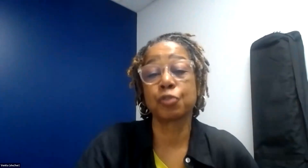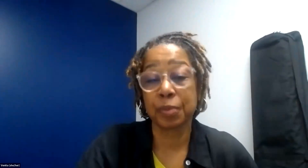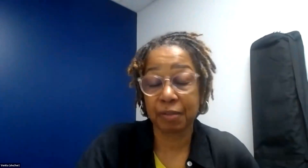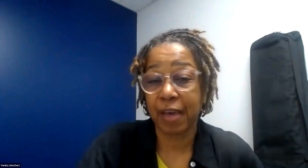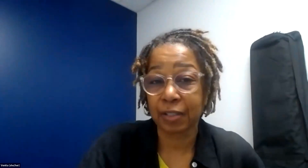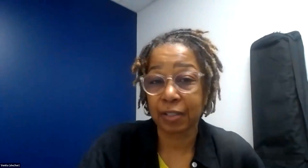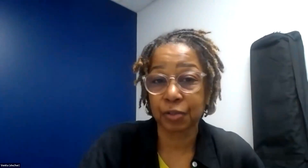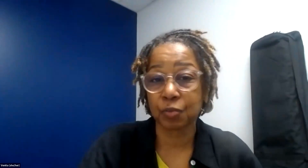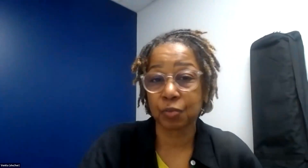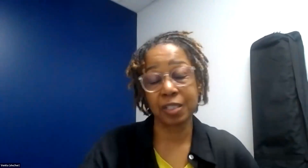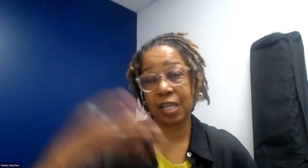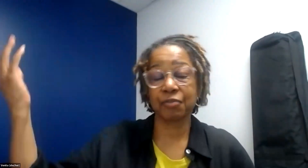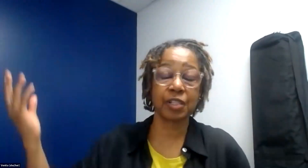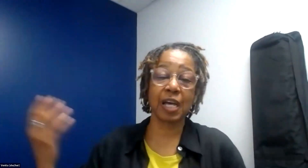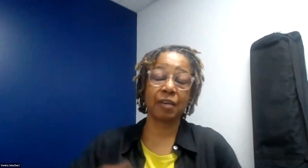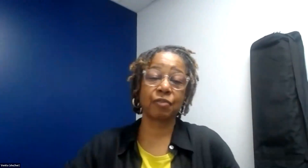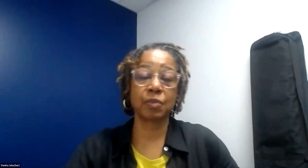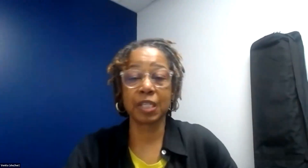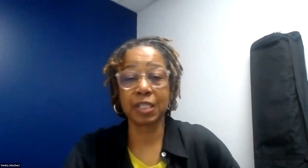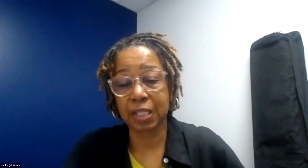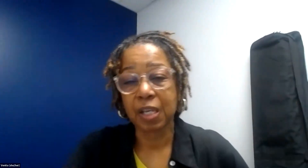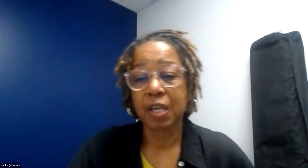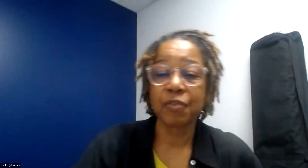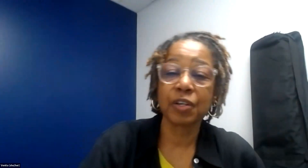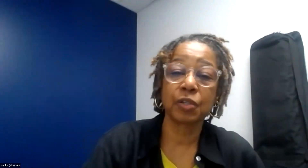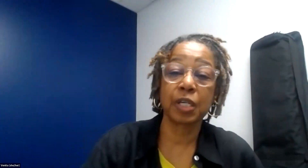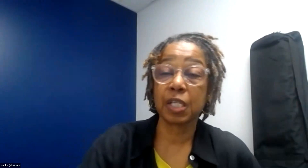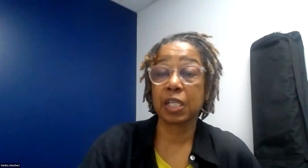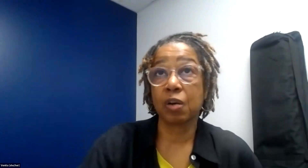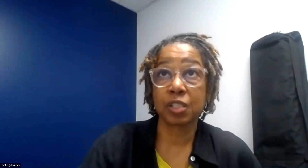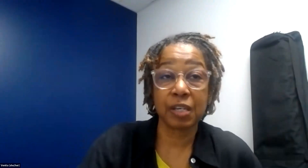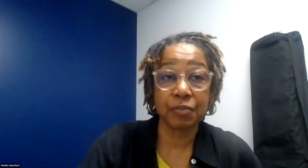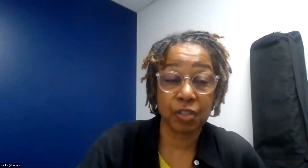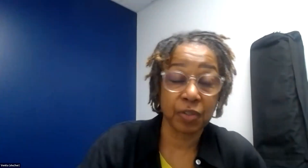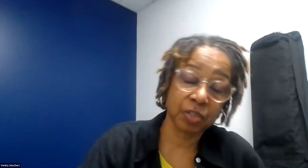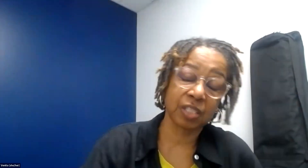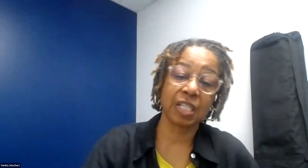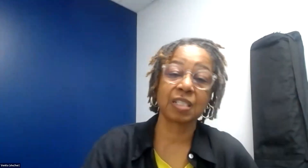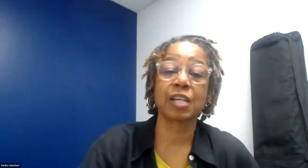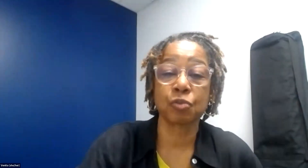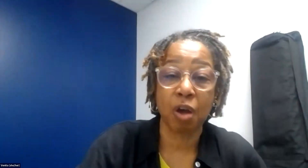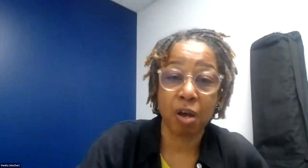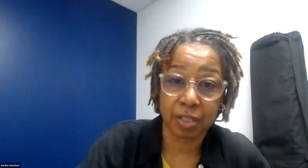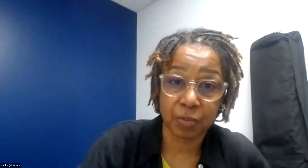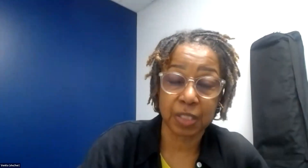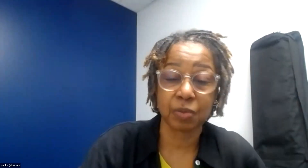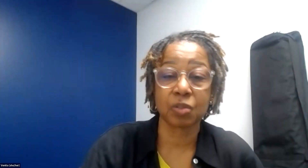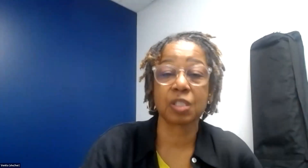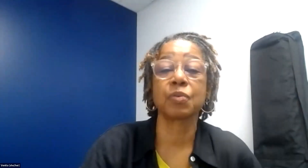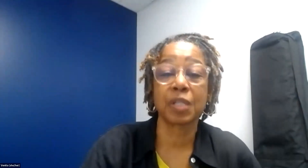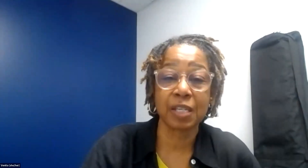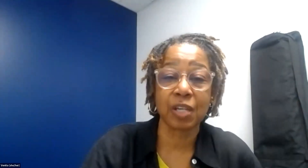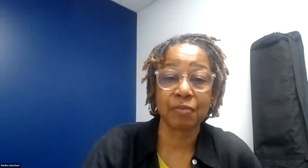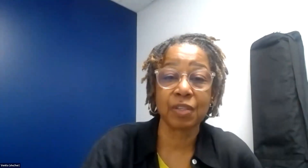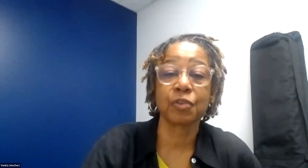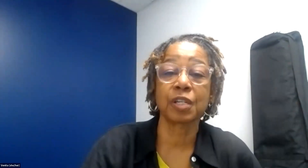have a contributing factor. I just had a friend die from kidney failure, and on his death certificate was listed as natural causes, but he was